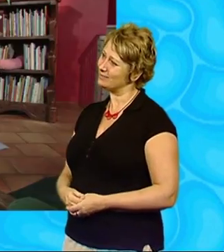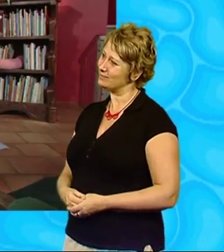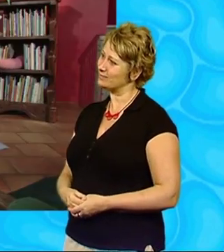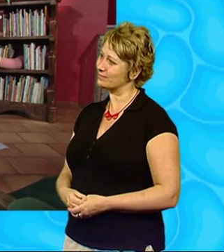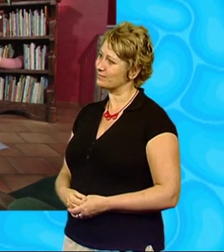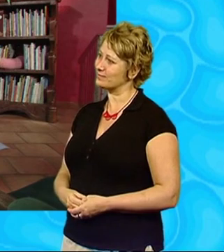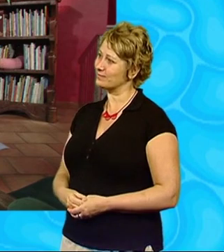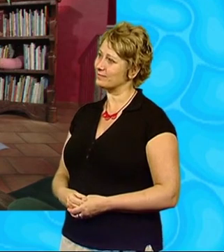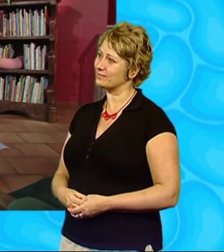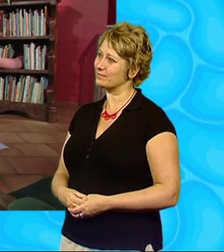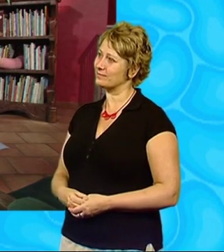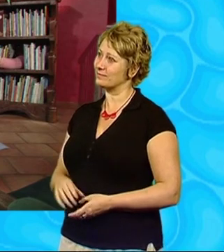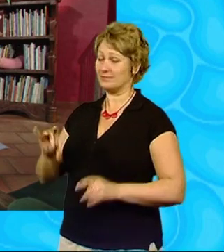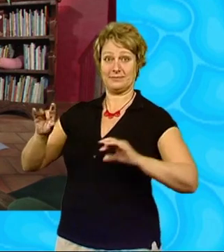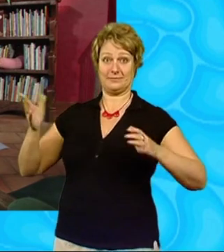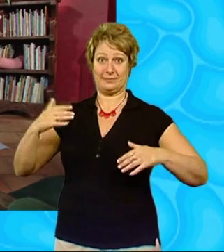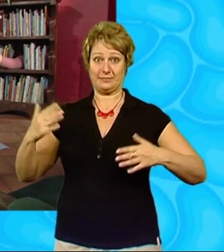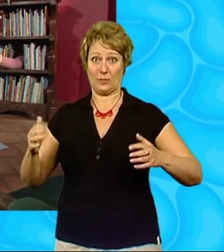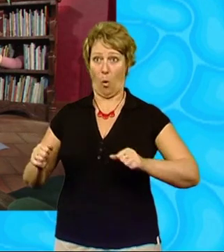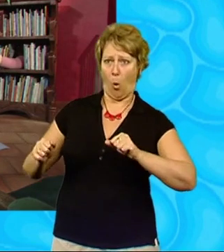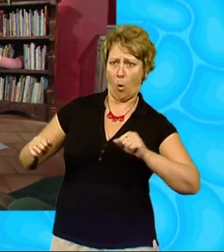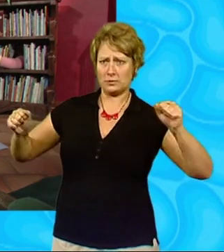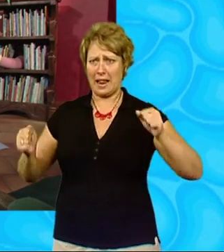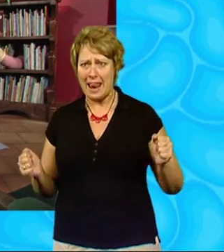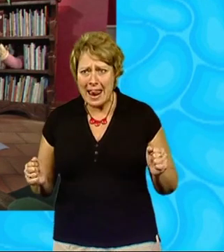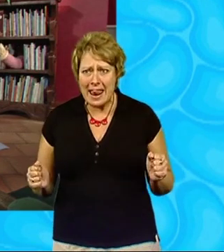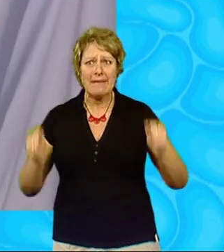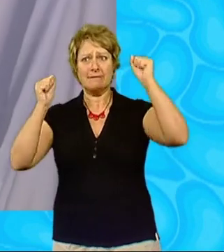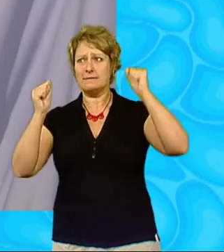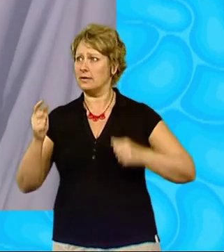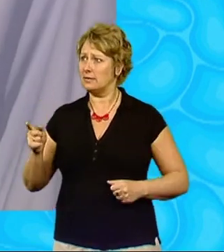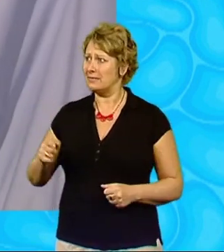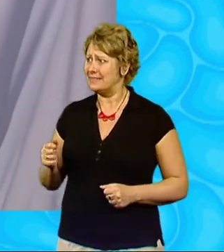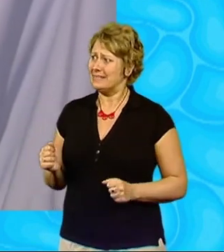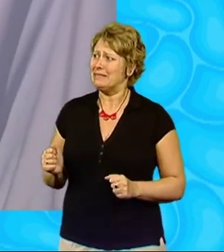Twinkle, take hold of the bottom and lift.